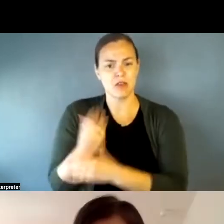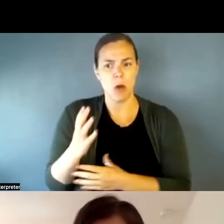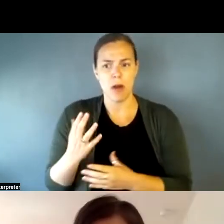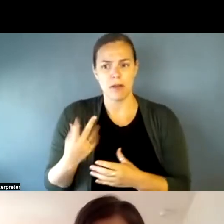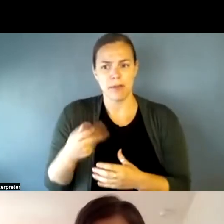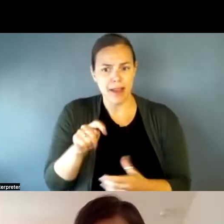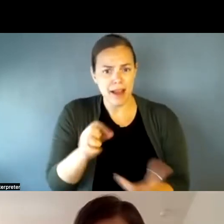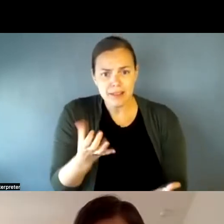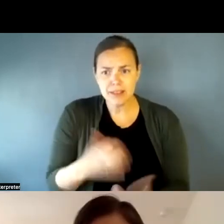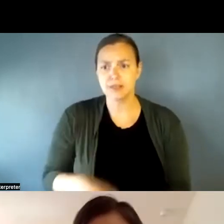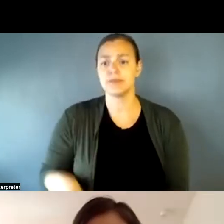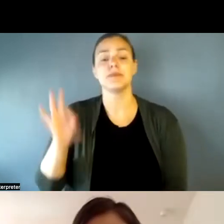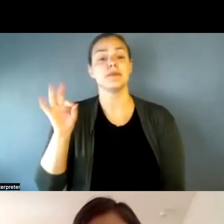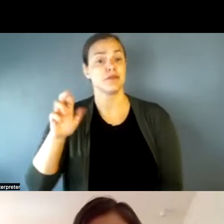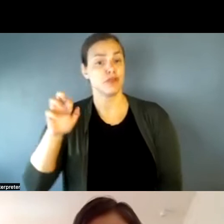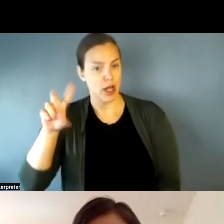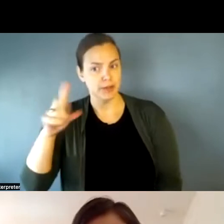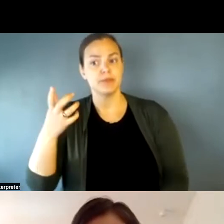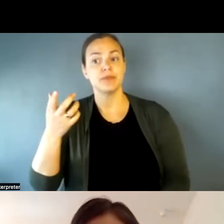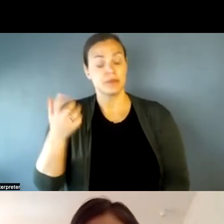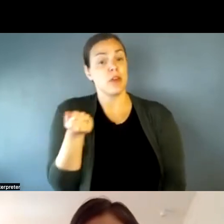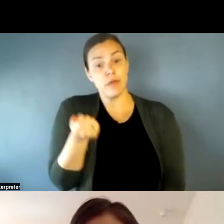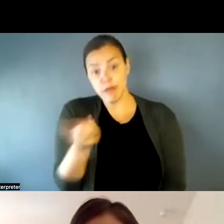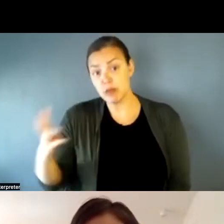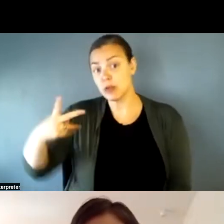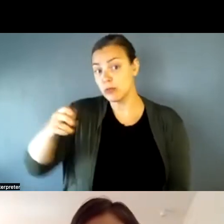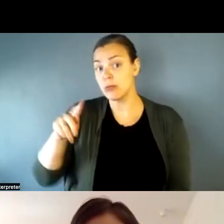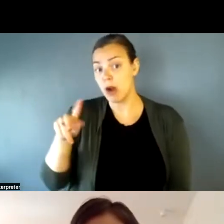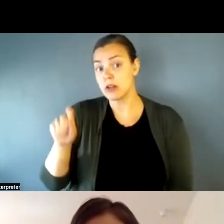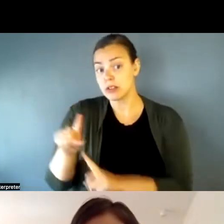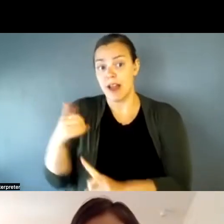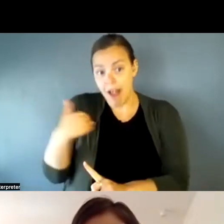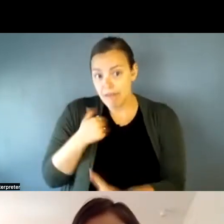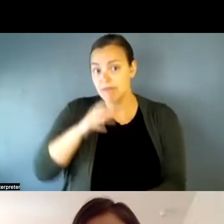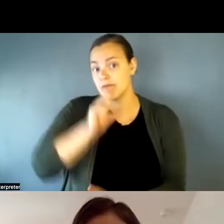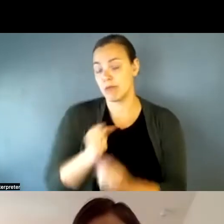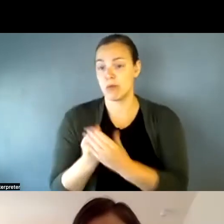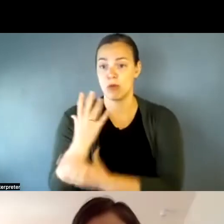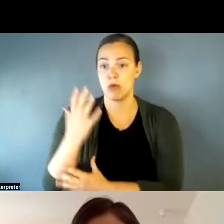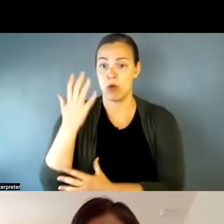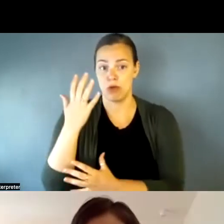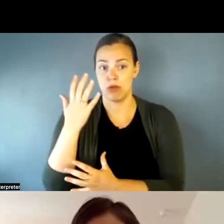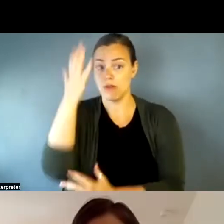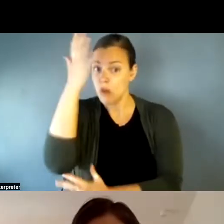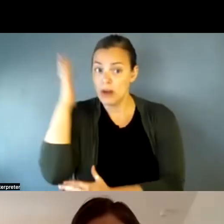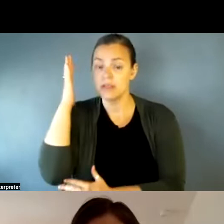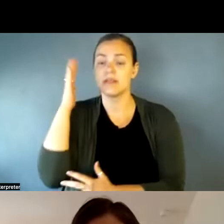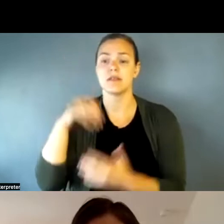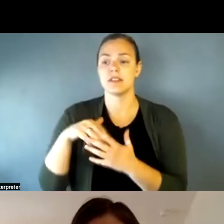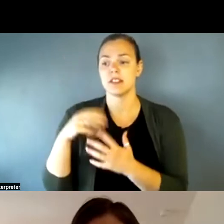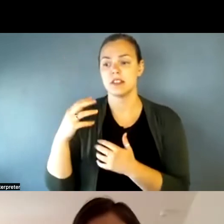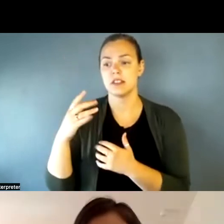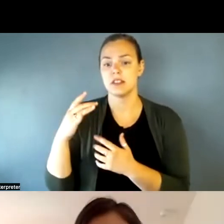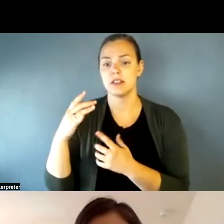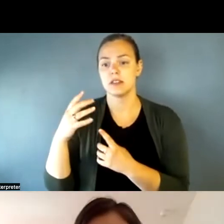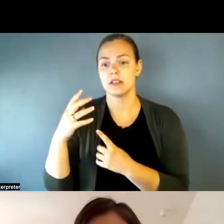think, and there are a couple of parks that do have old growth forests, Schmidt's Preserve in West Seattle and Seward Park.